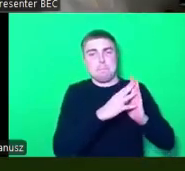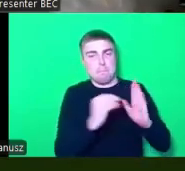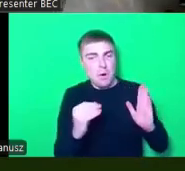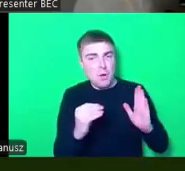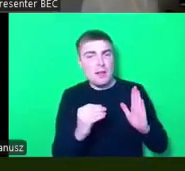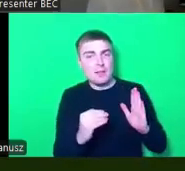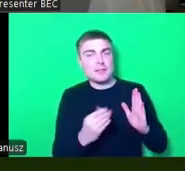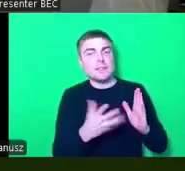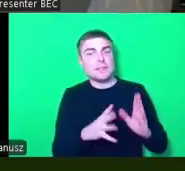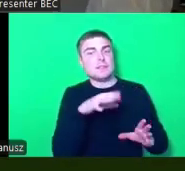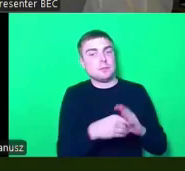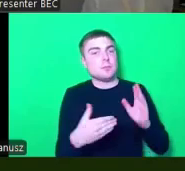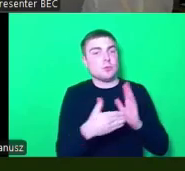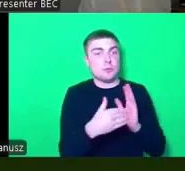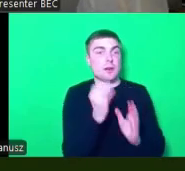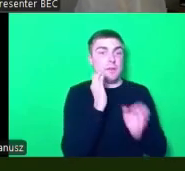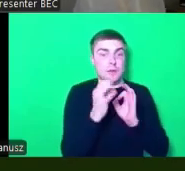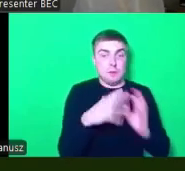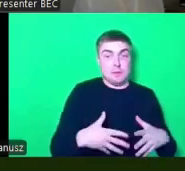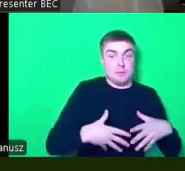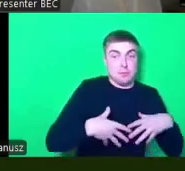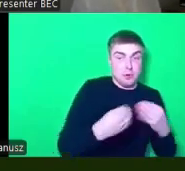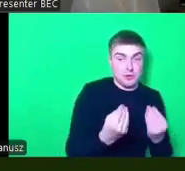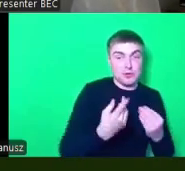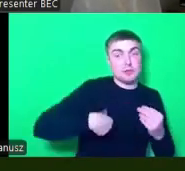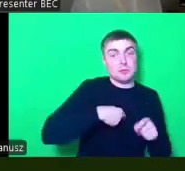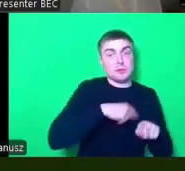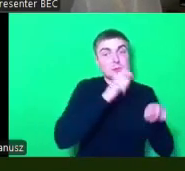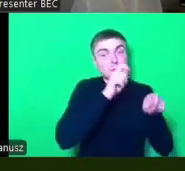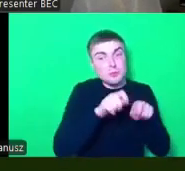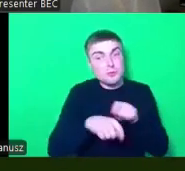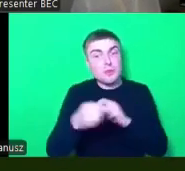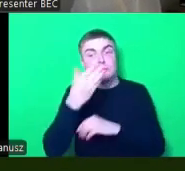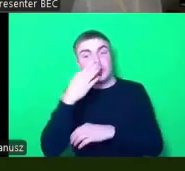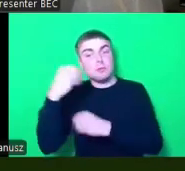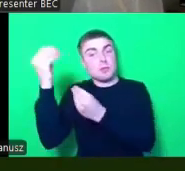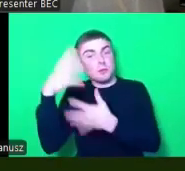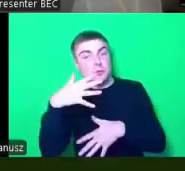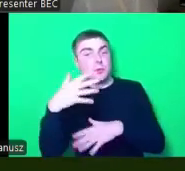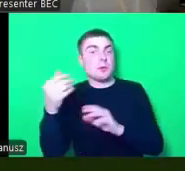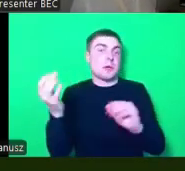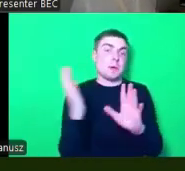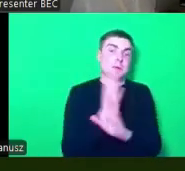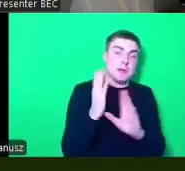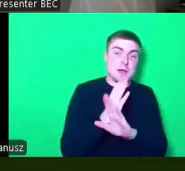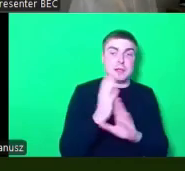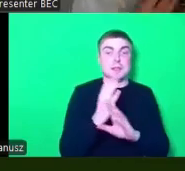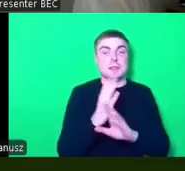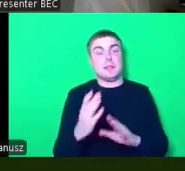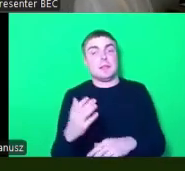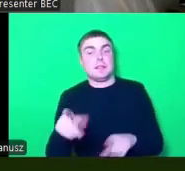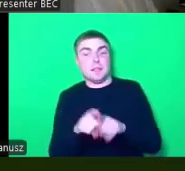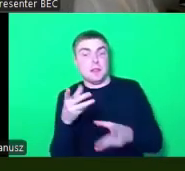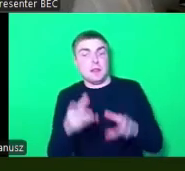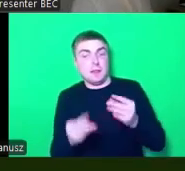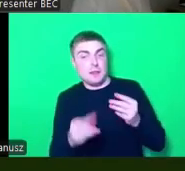we measured here with these sensors. We measured the radiation, the wind speed, the humidity, and the air temperature. And all together